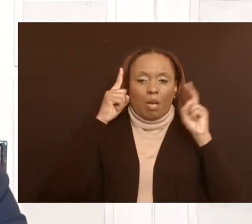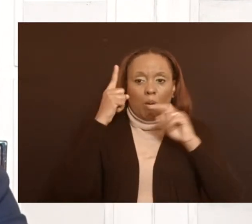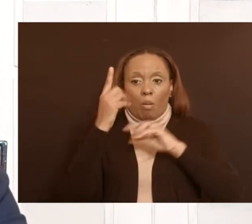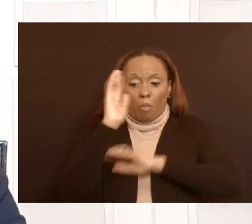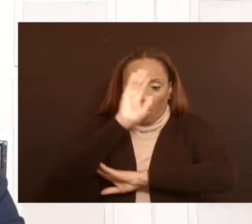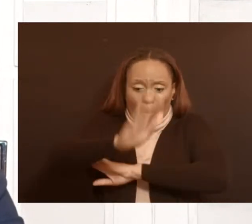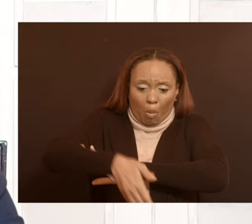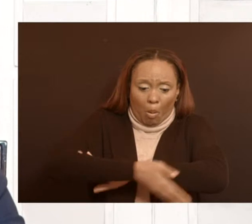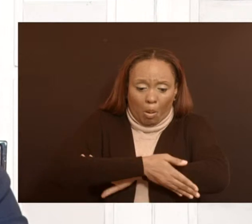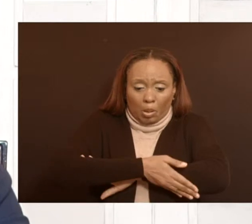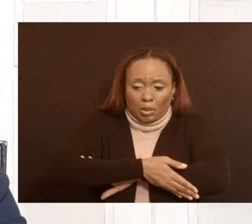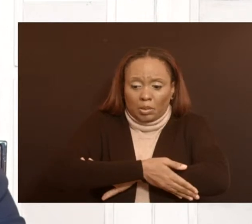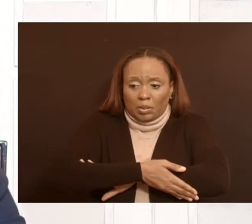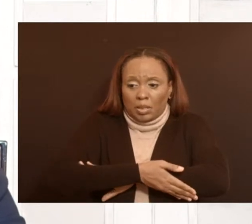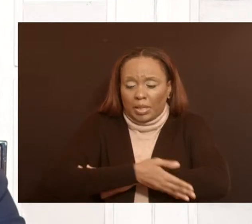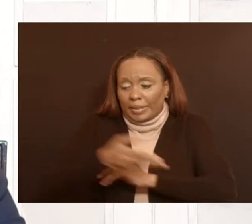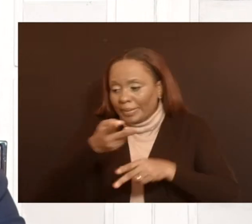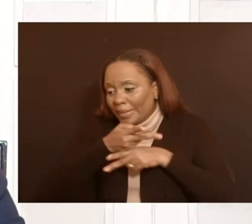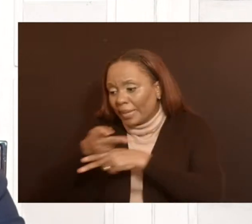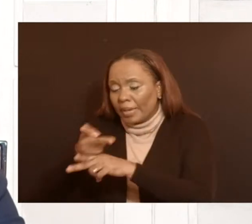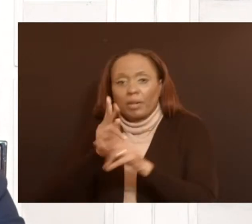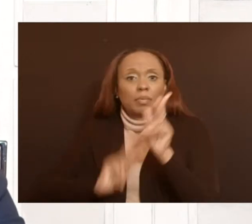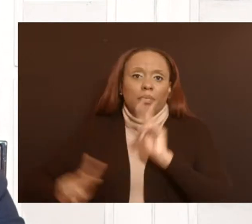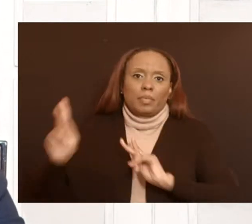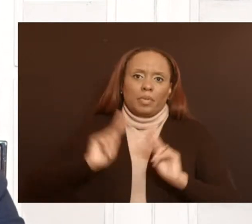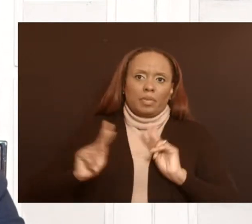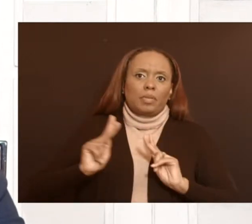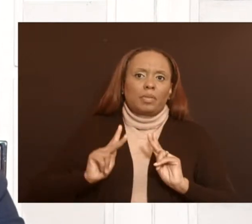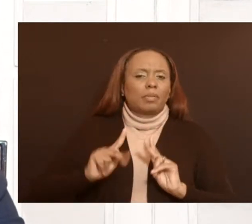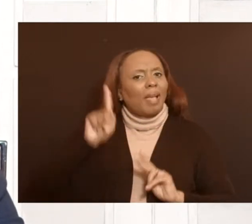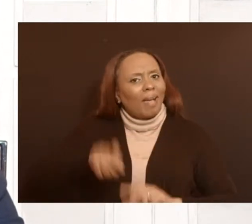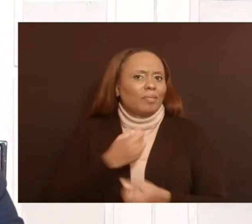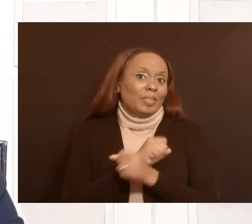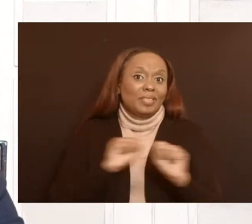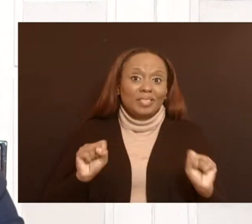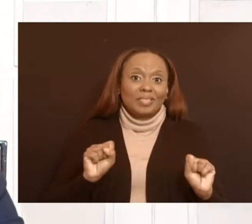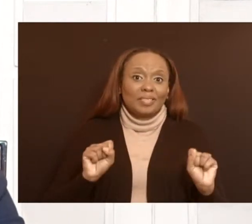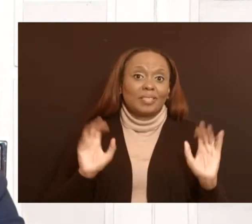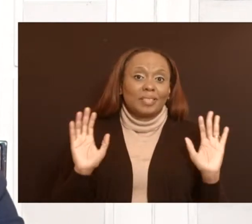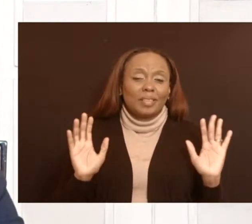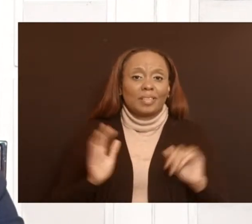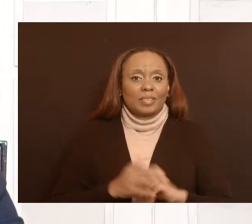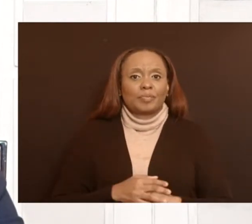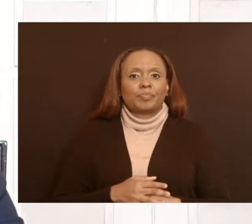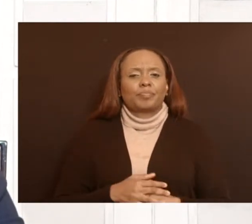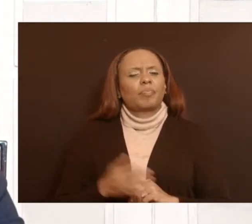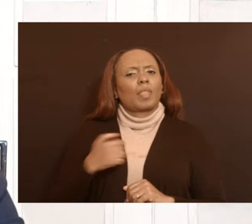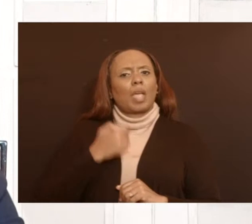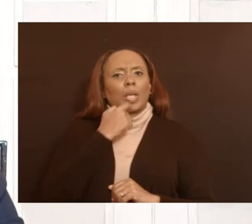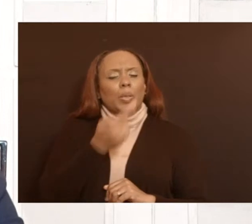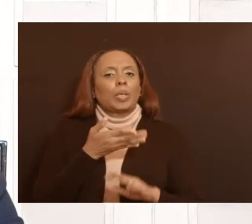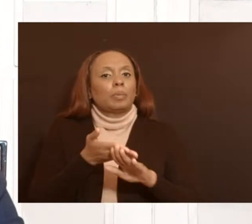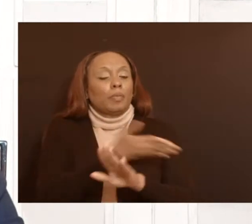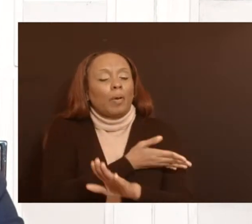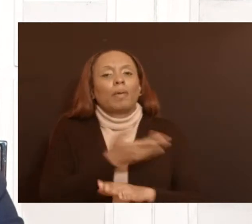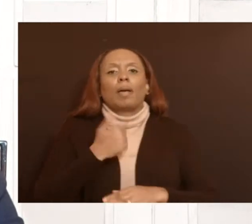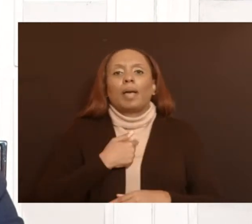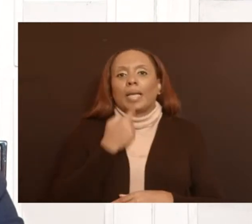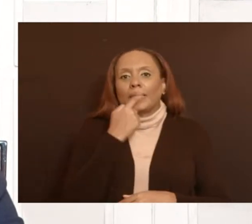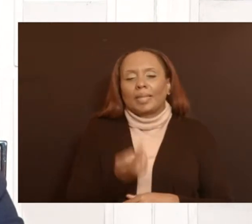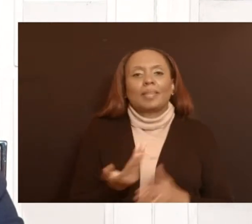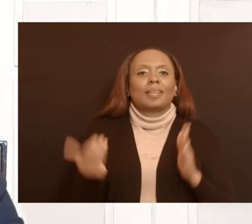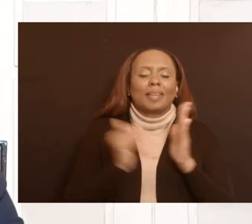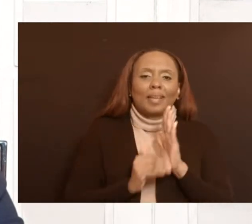for many of the staff, then you might understand what I'm talking about. So again, I said it before, and again, this evening